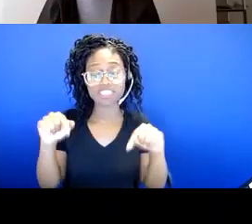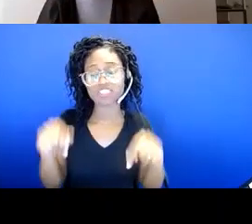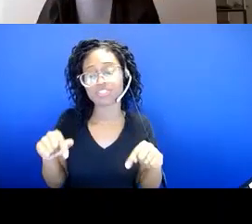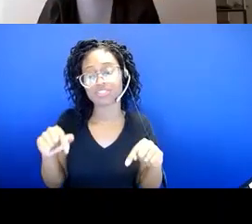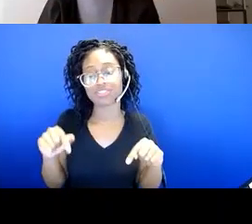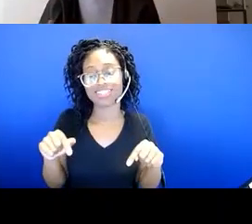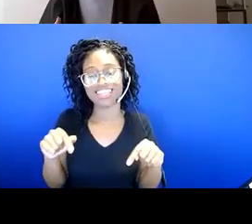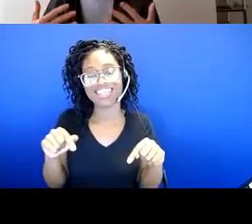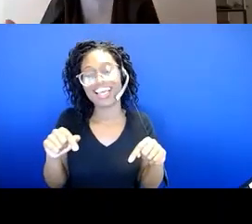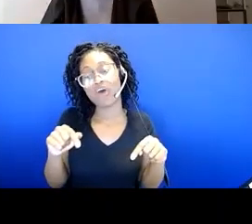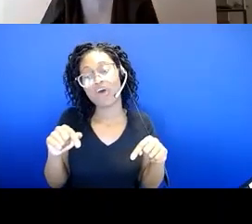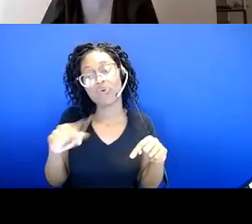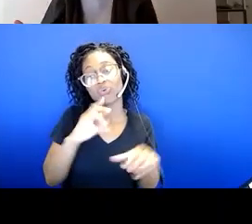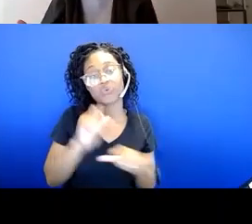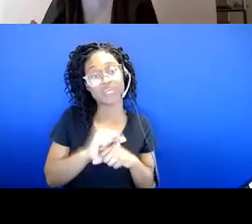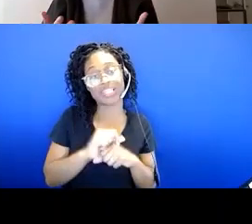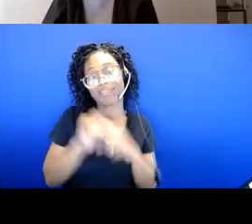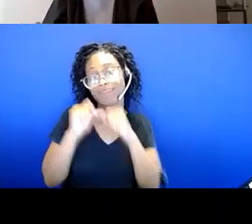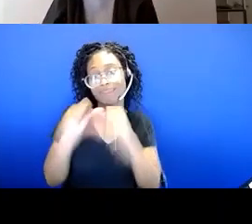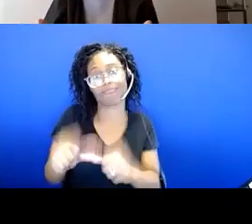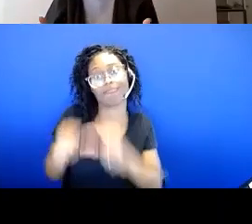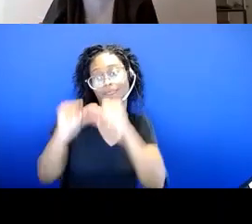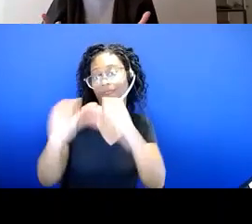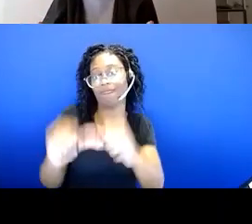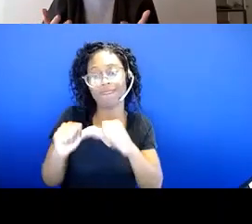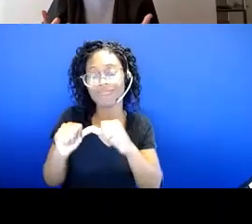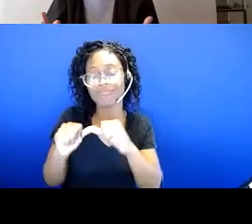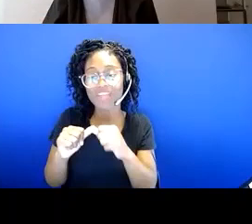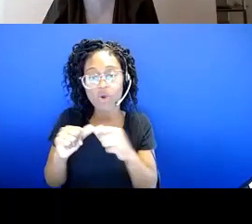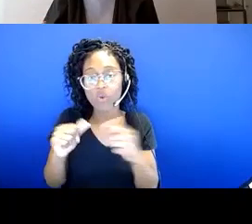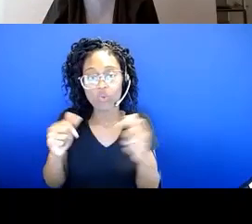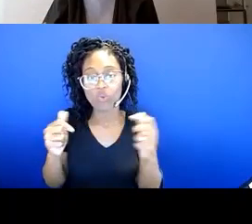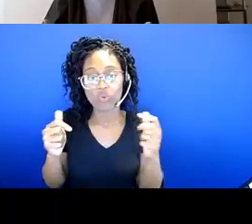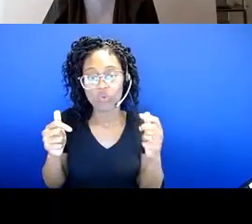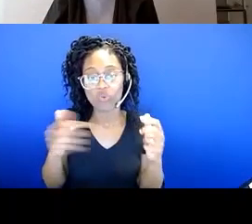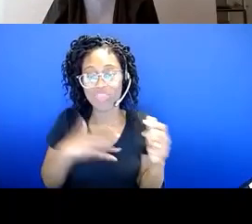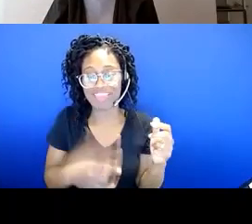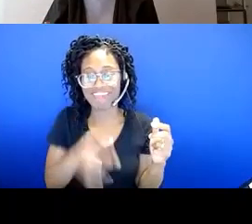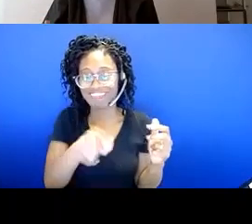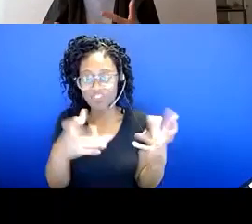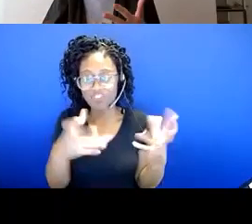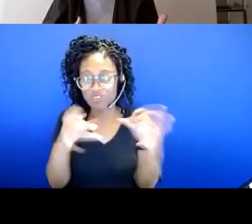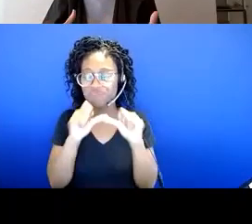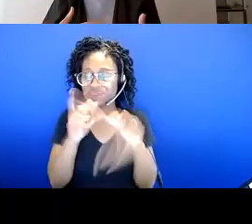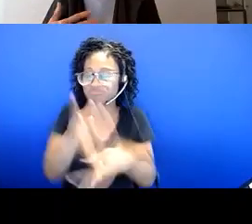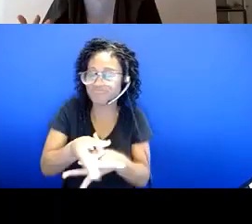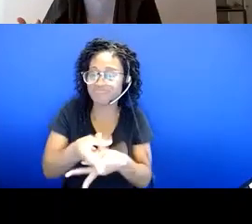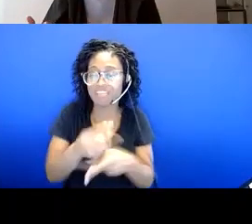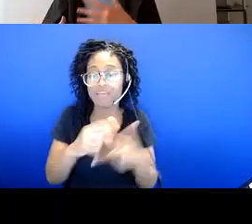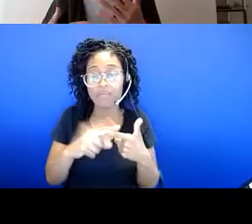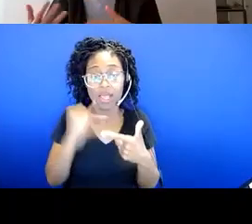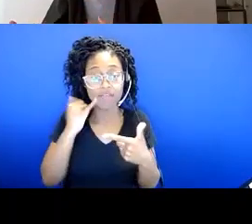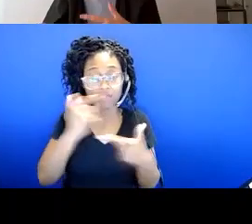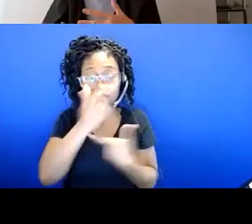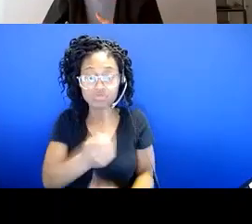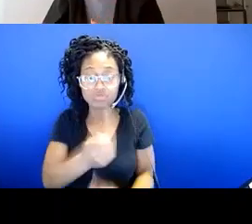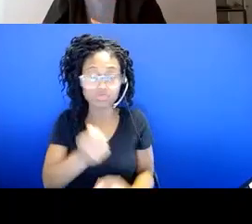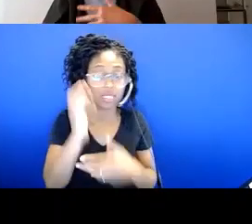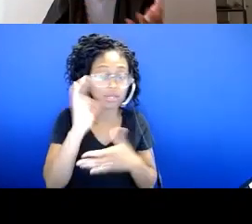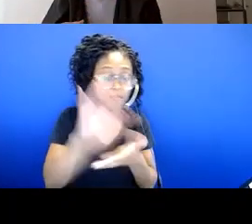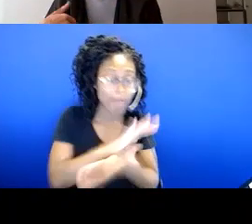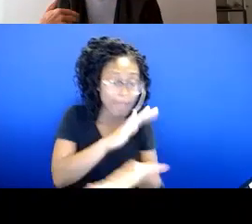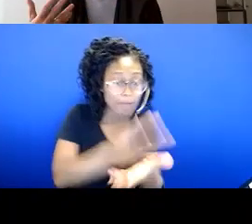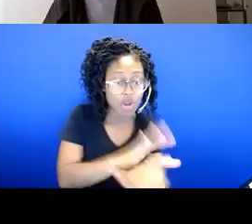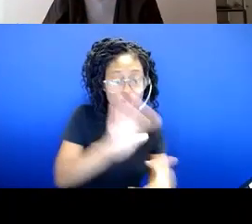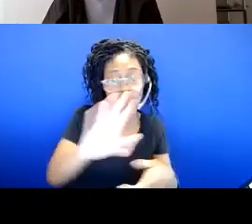evergreen, forever after. We don't expect to, as long as there's an interest in the papers and products, it's not coming down after